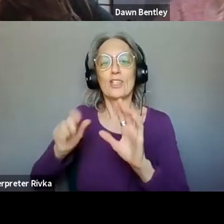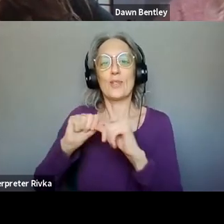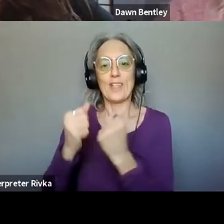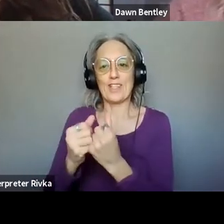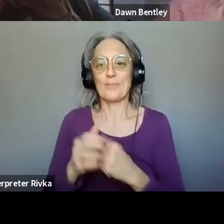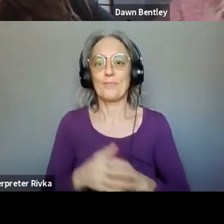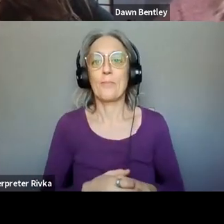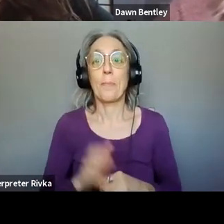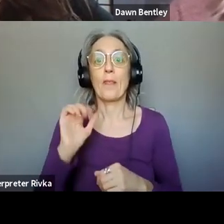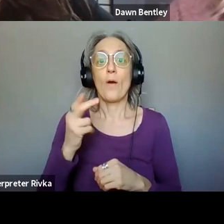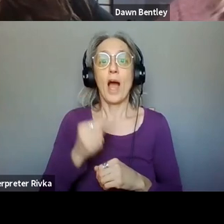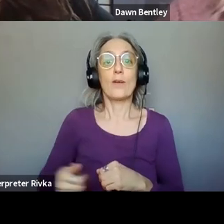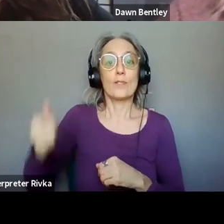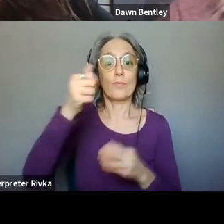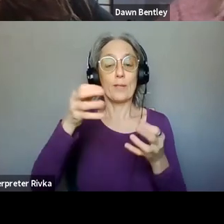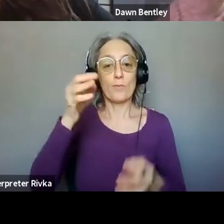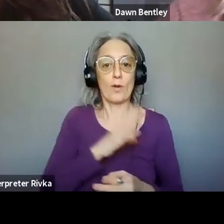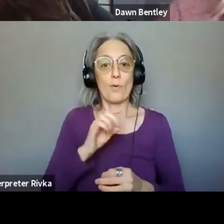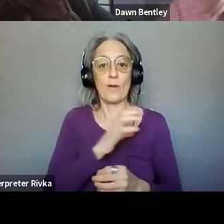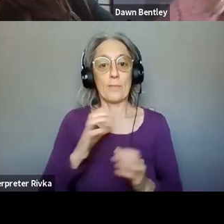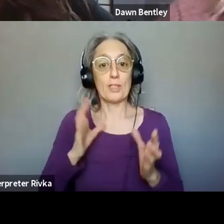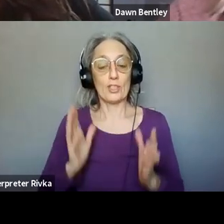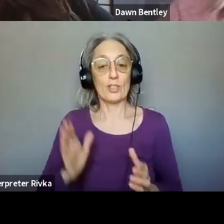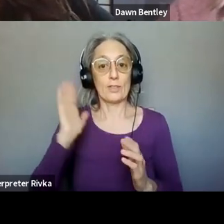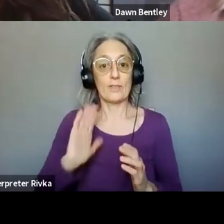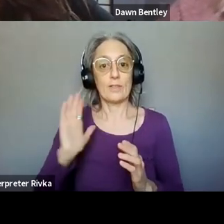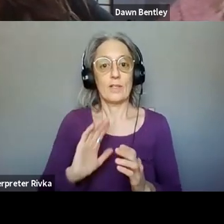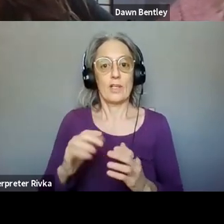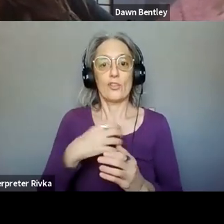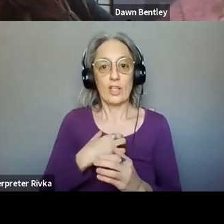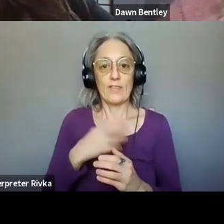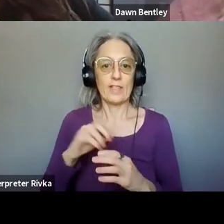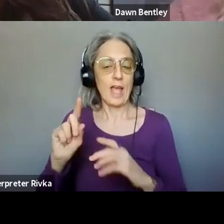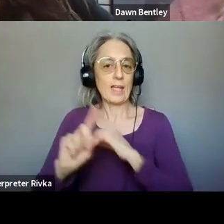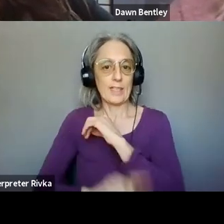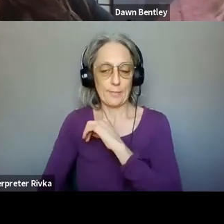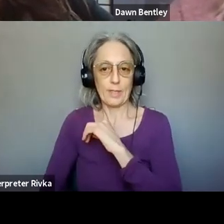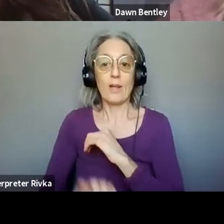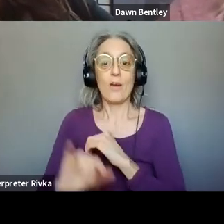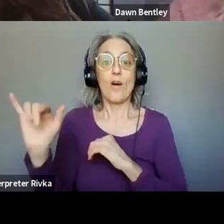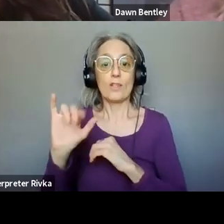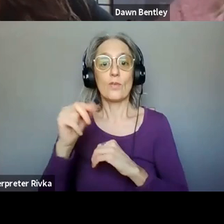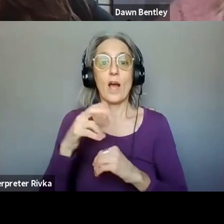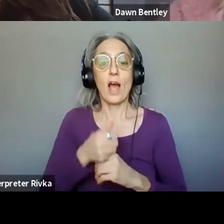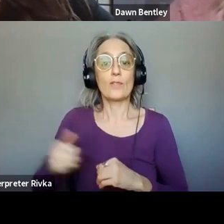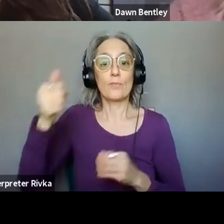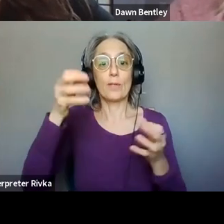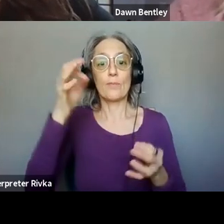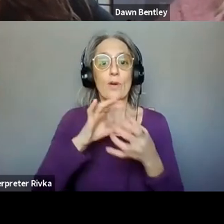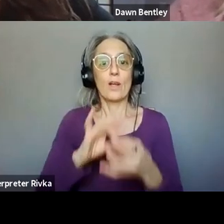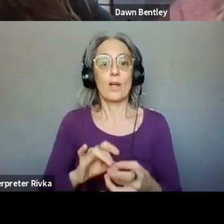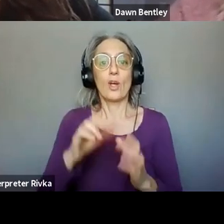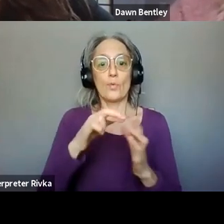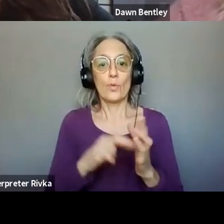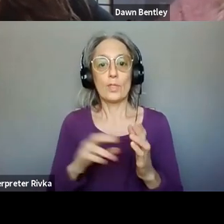Ohio Supreme Court Board of Commissioners on grievances and discipline and the Ohio Supreme Court Commission on the Rules of Practice and